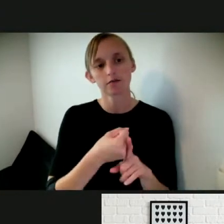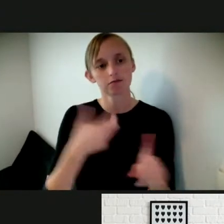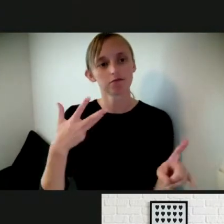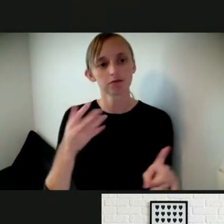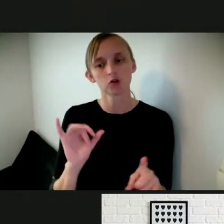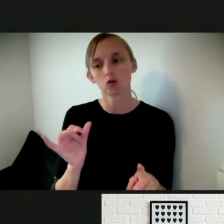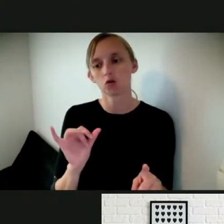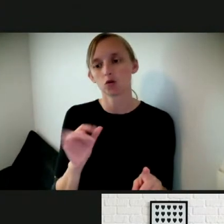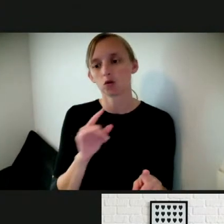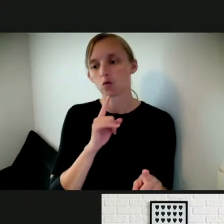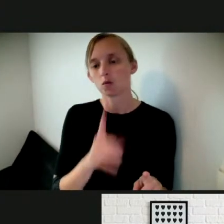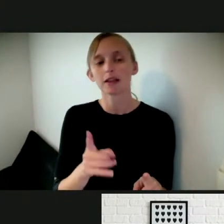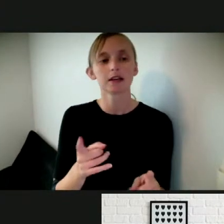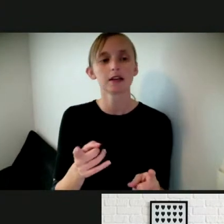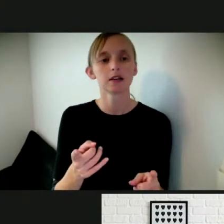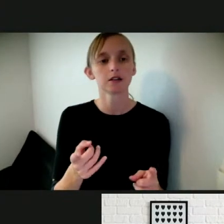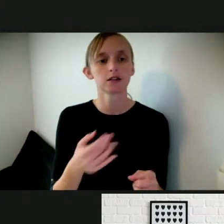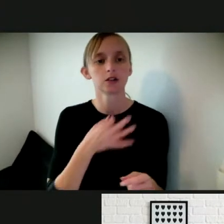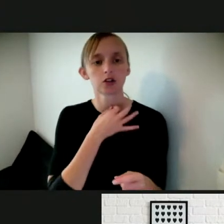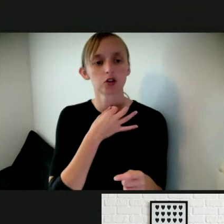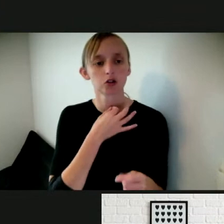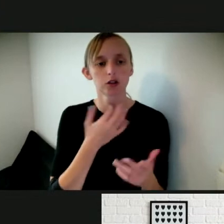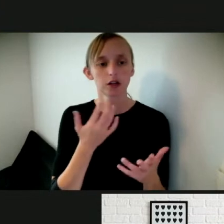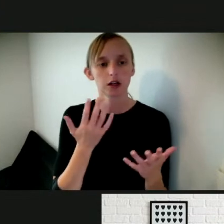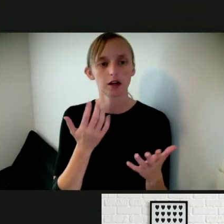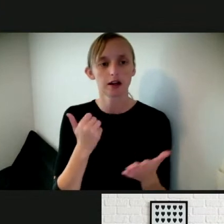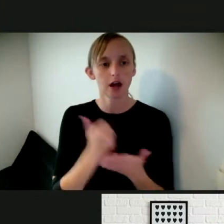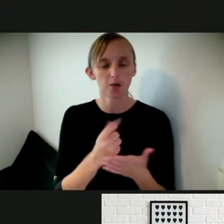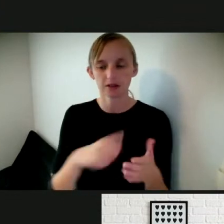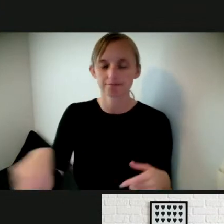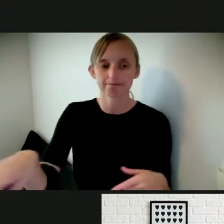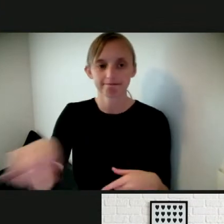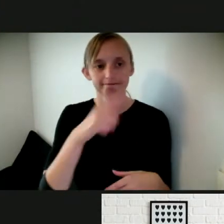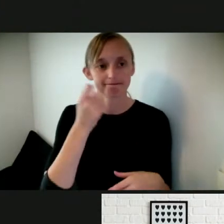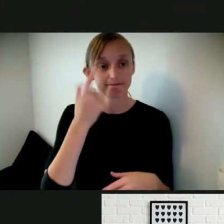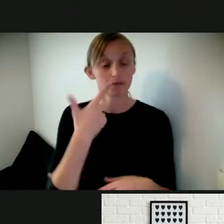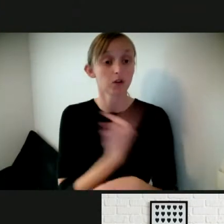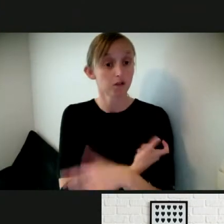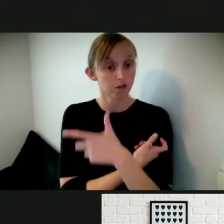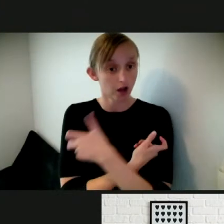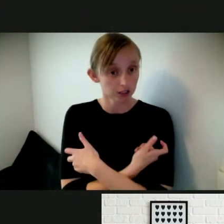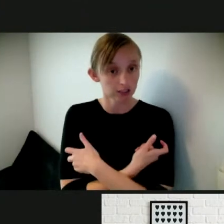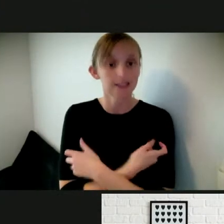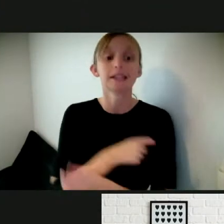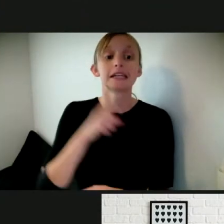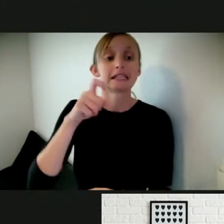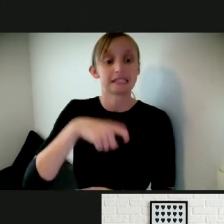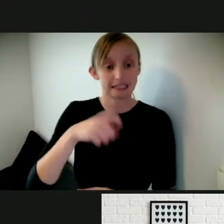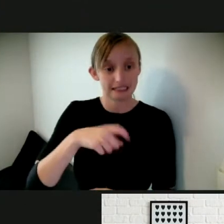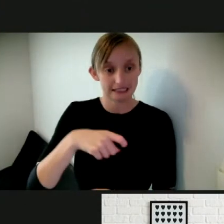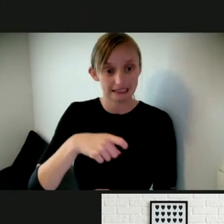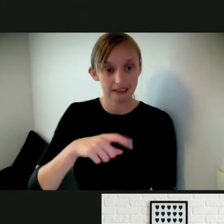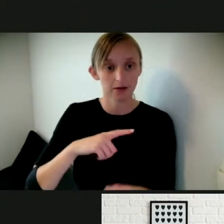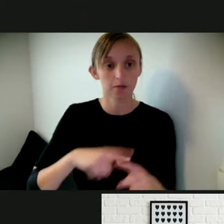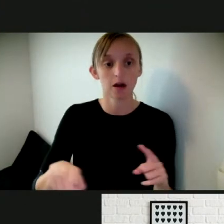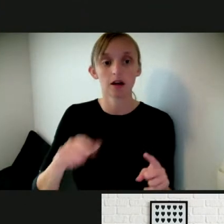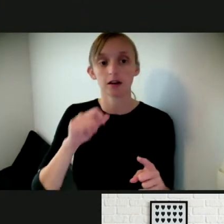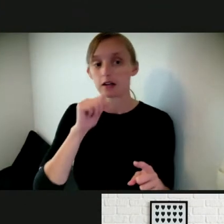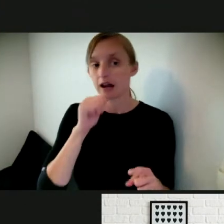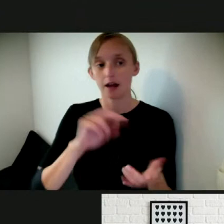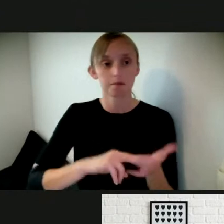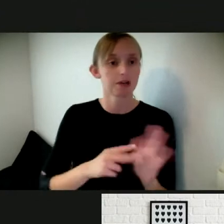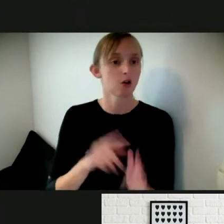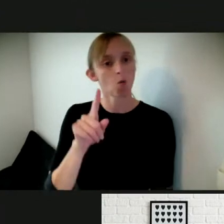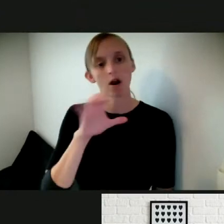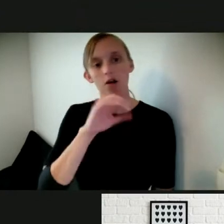in helping all of our folks better understand that while the vaccine is necessary, it doesn't mean it's 100%.